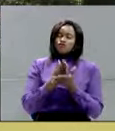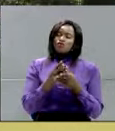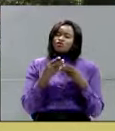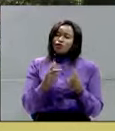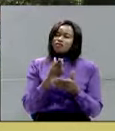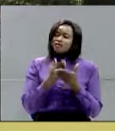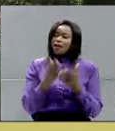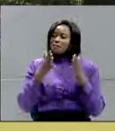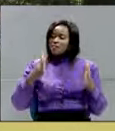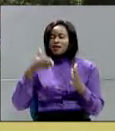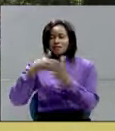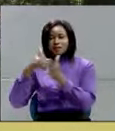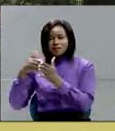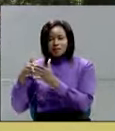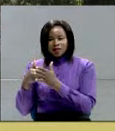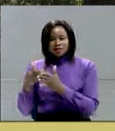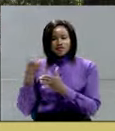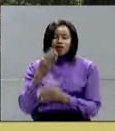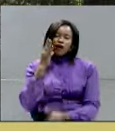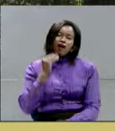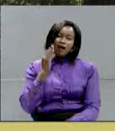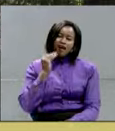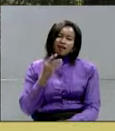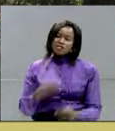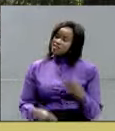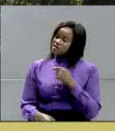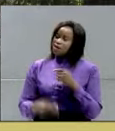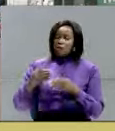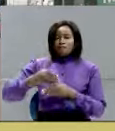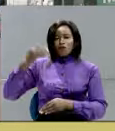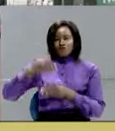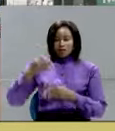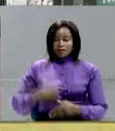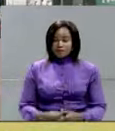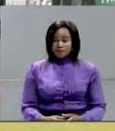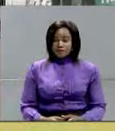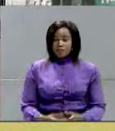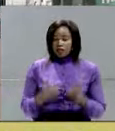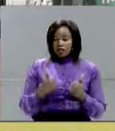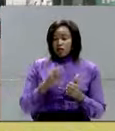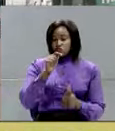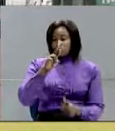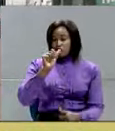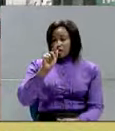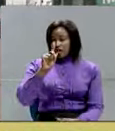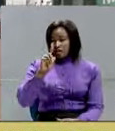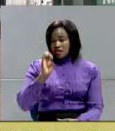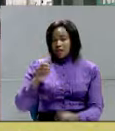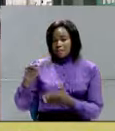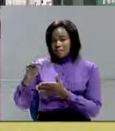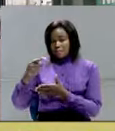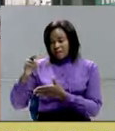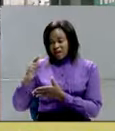major inefficiencies that were being experienced at this one-stop border post. Currently, Trademark East Africa, with funding from United